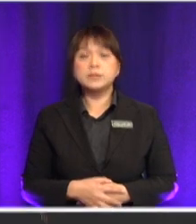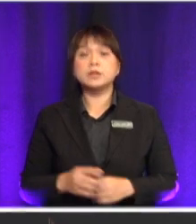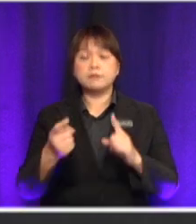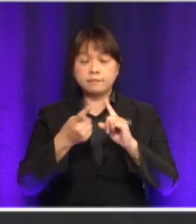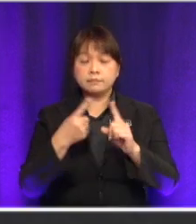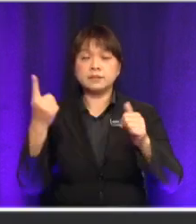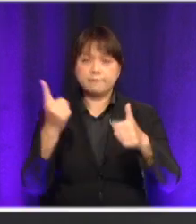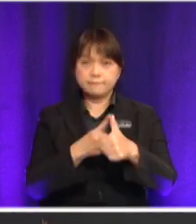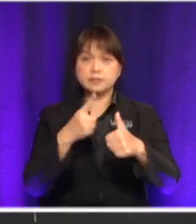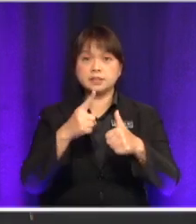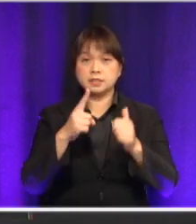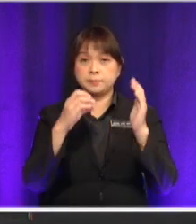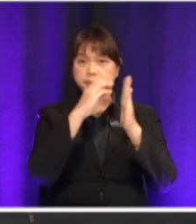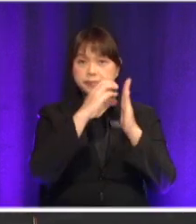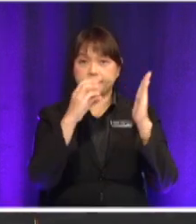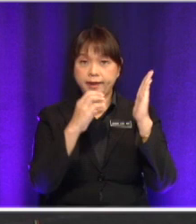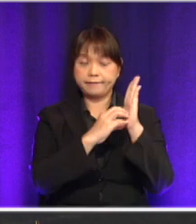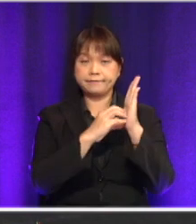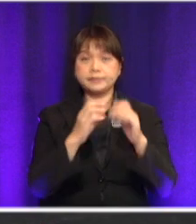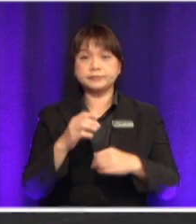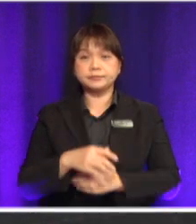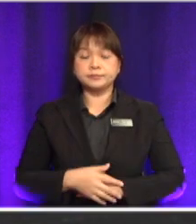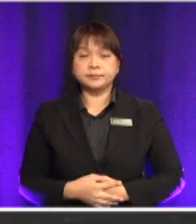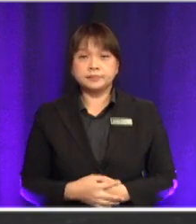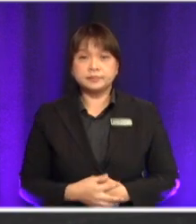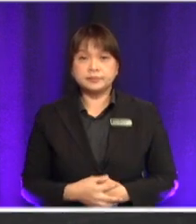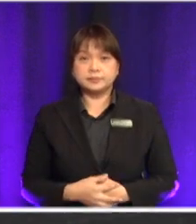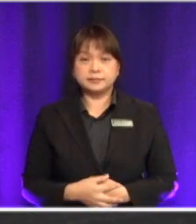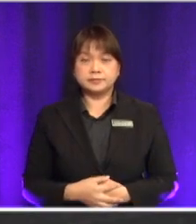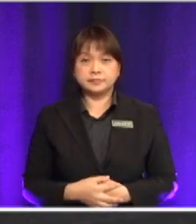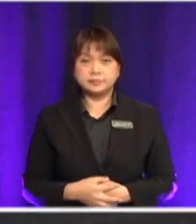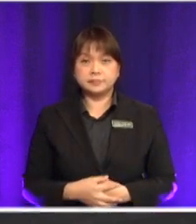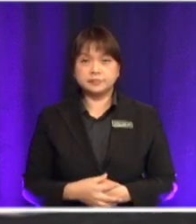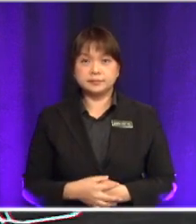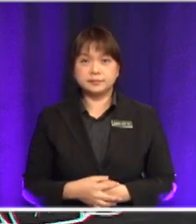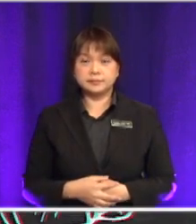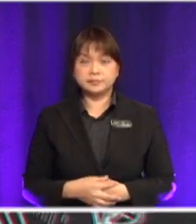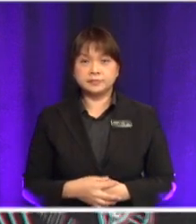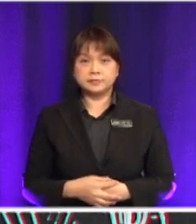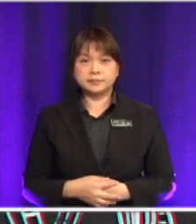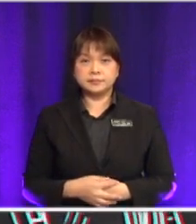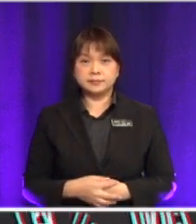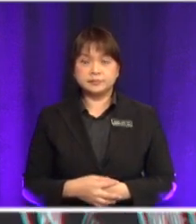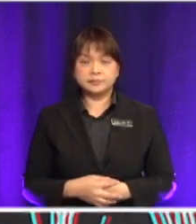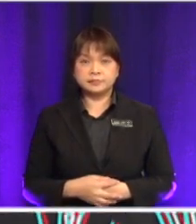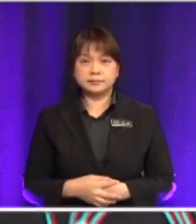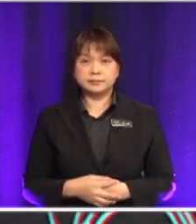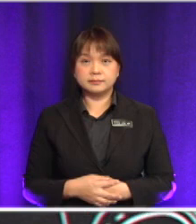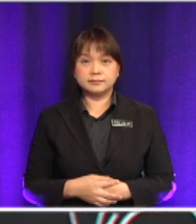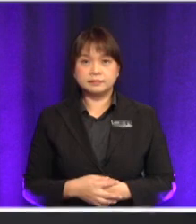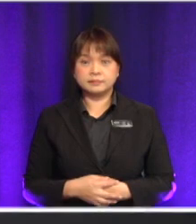that's right. Wonderful job. Sometimes I like to do this so that I know that they're reading properly. Yes, you're convincing as